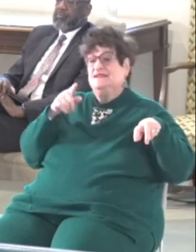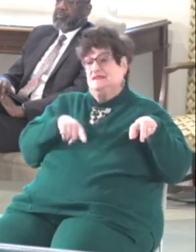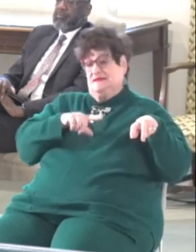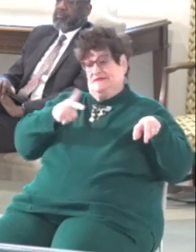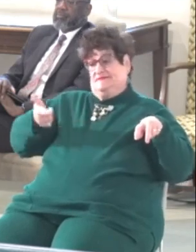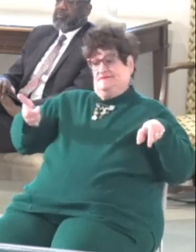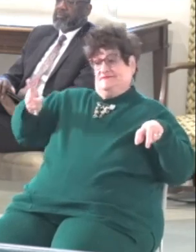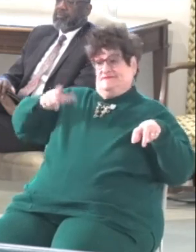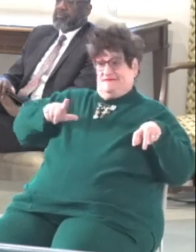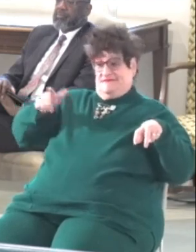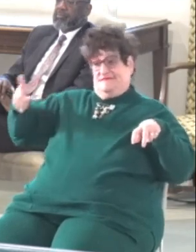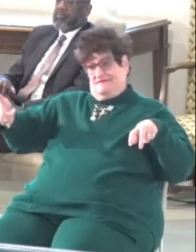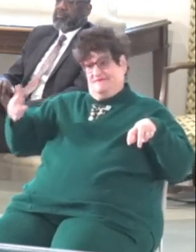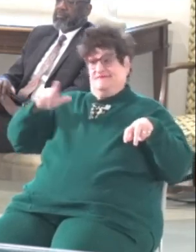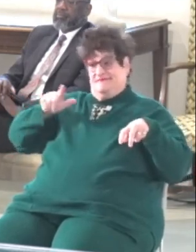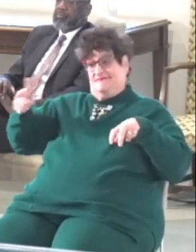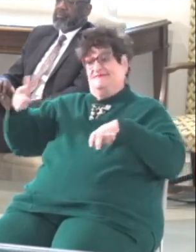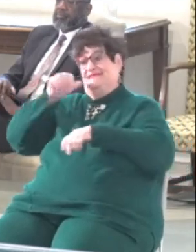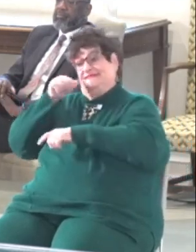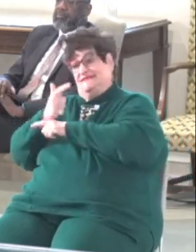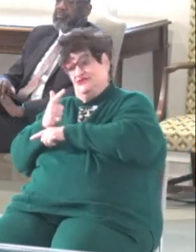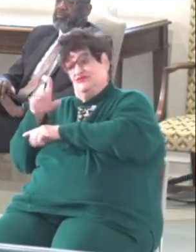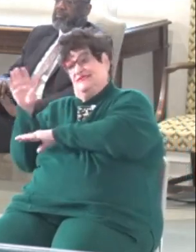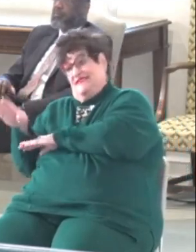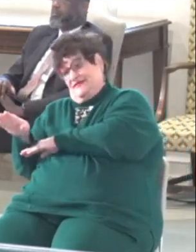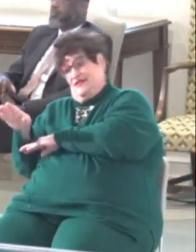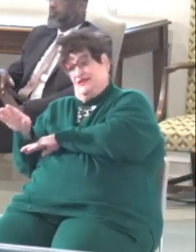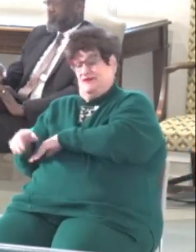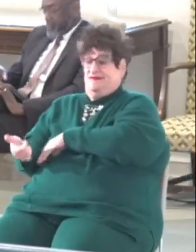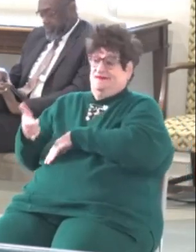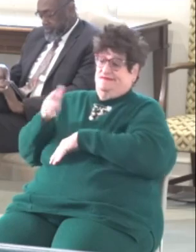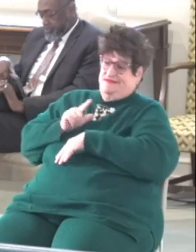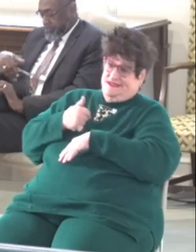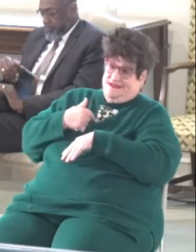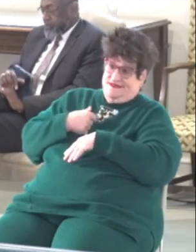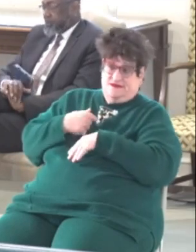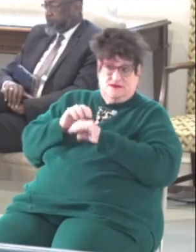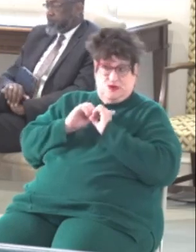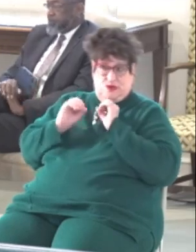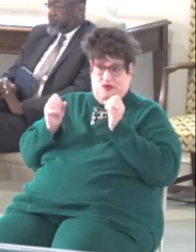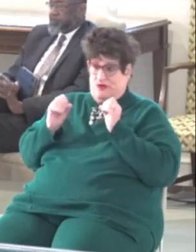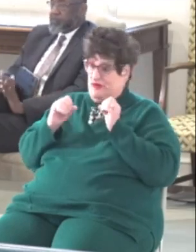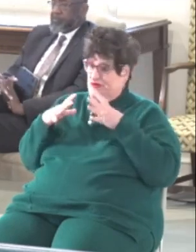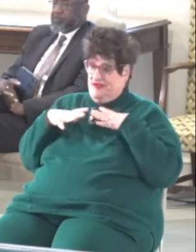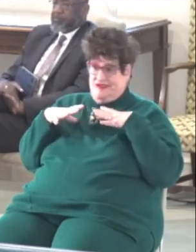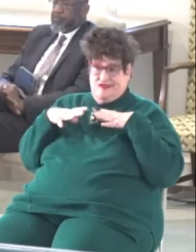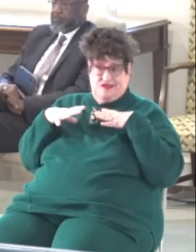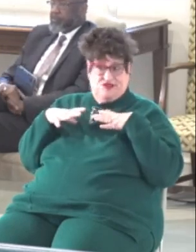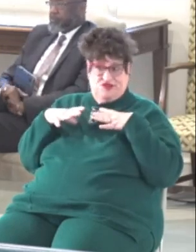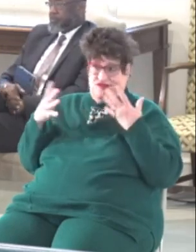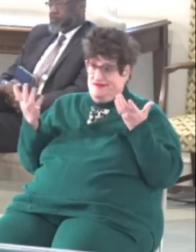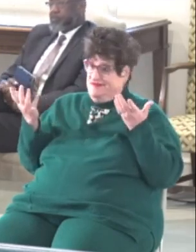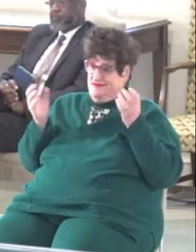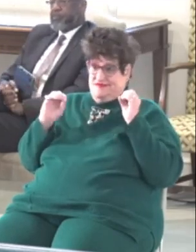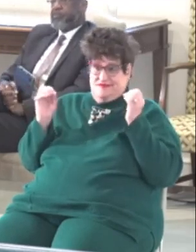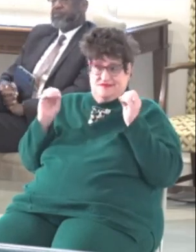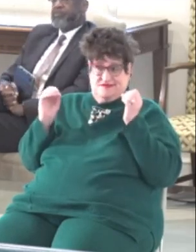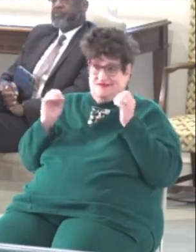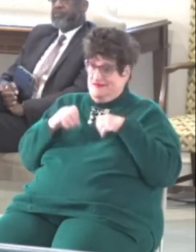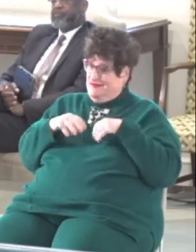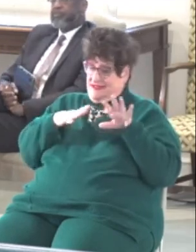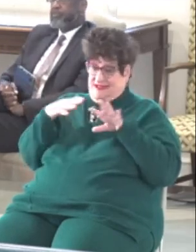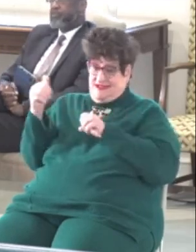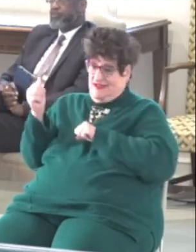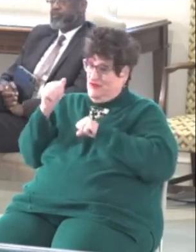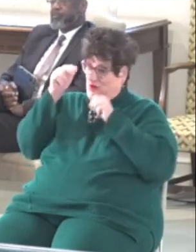for high school. And then it was me, twice a day. No family vacations because you can't leave the horses.